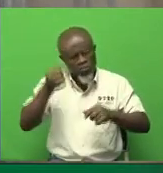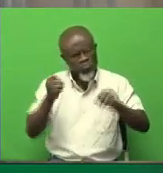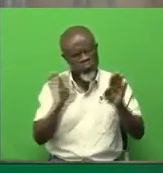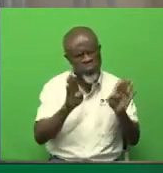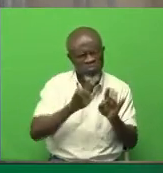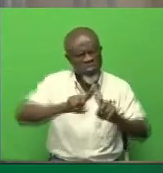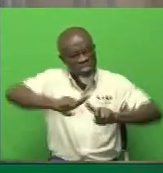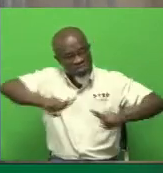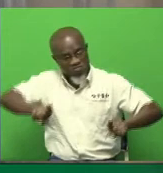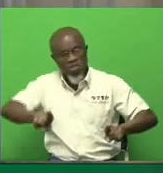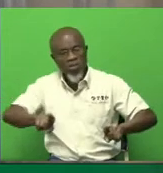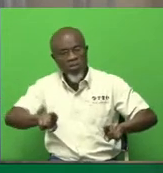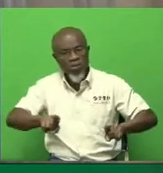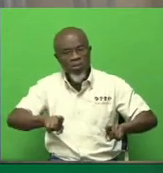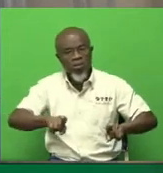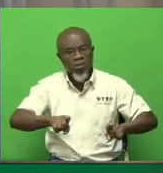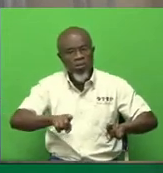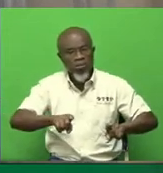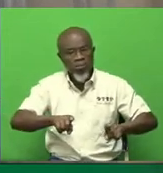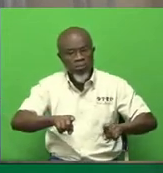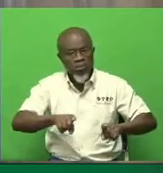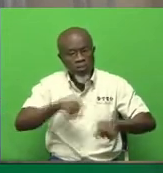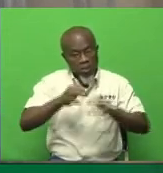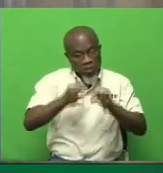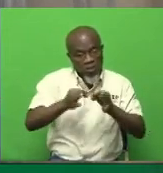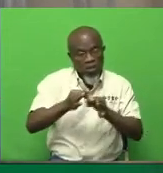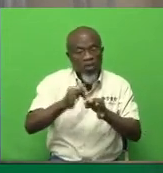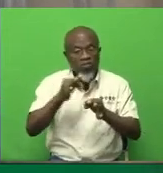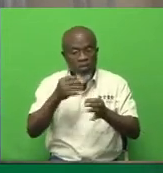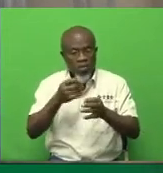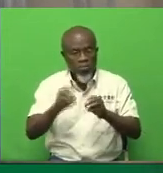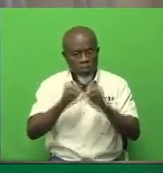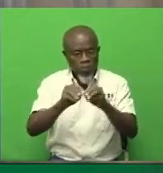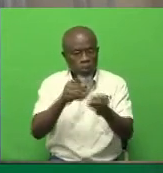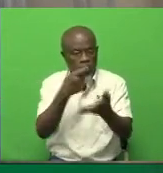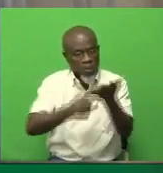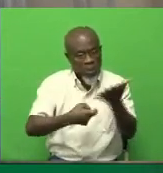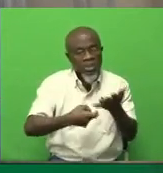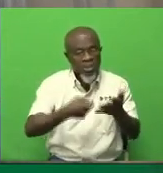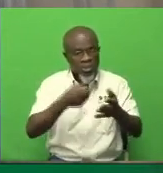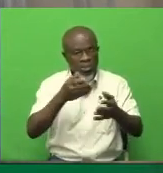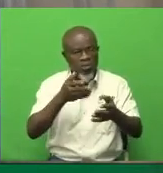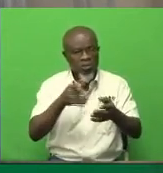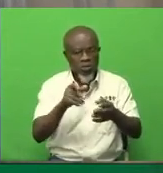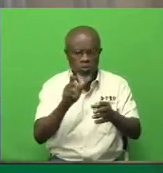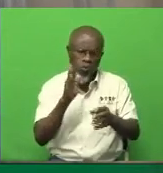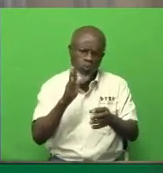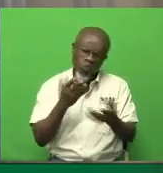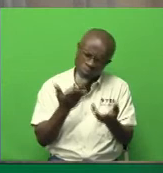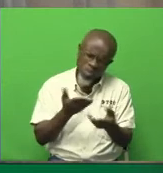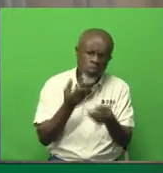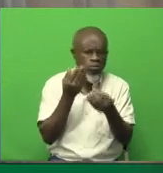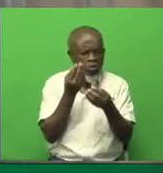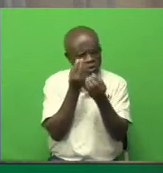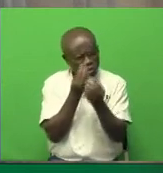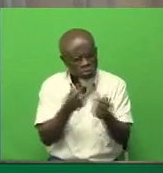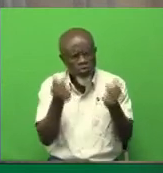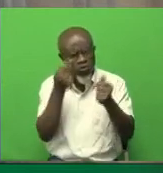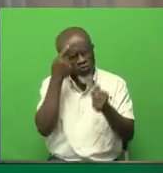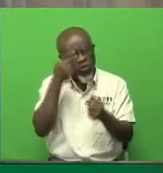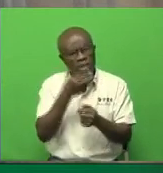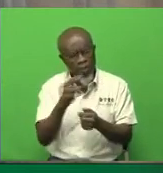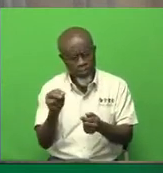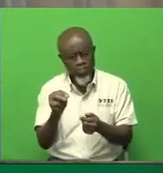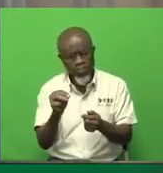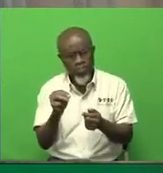that the property tax wouldn't cause hardship the member said for the member for the iguard arrest I know a lot of people for whom